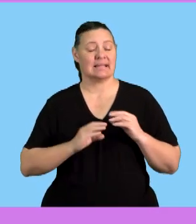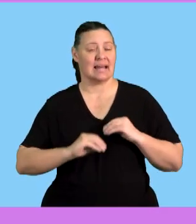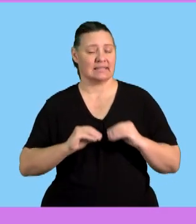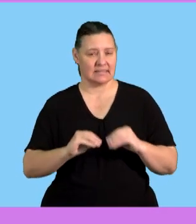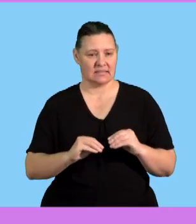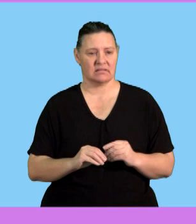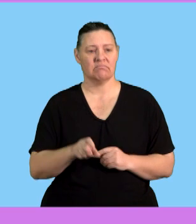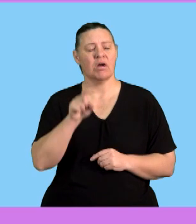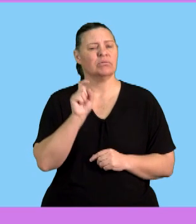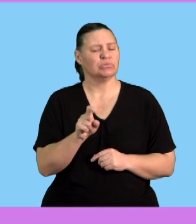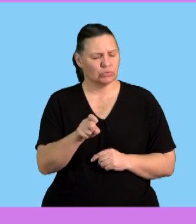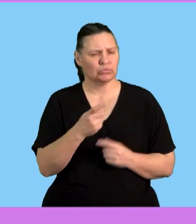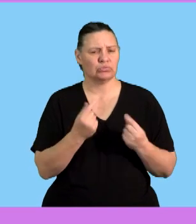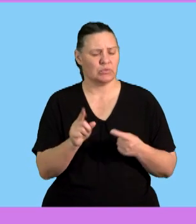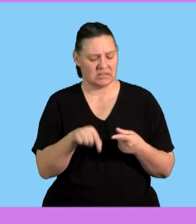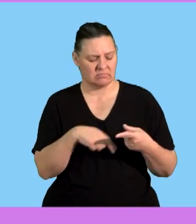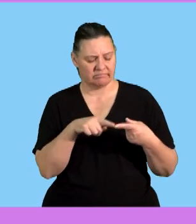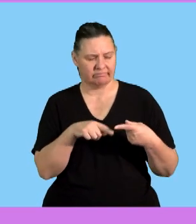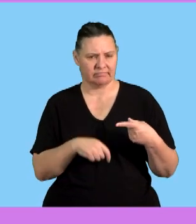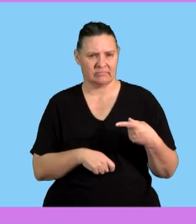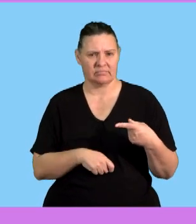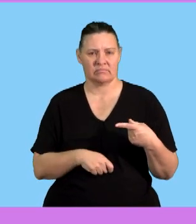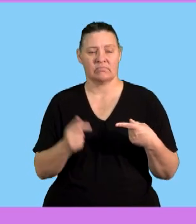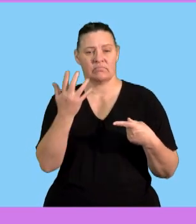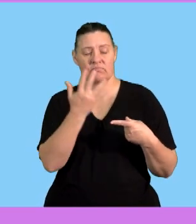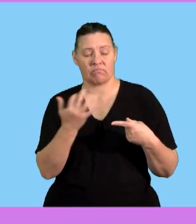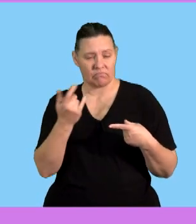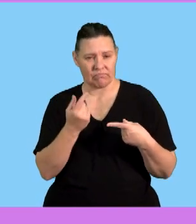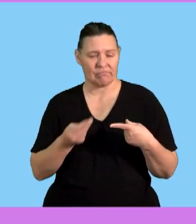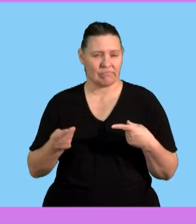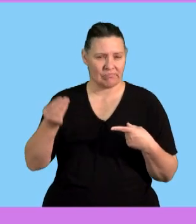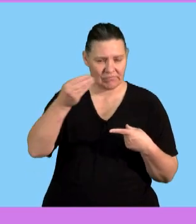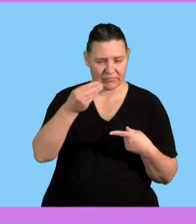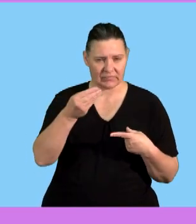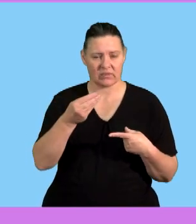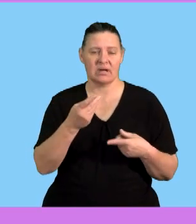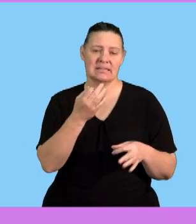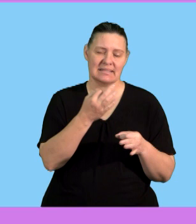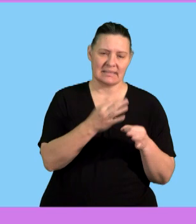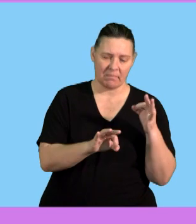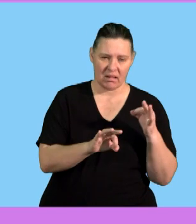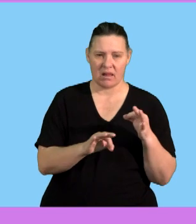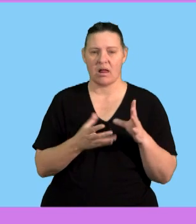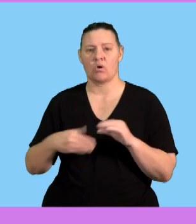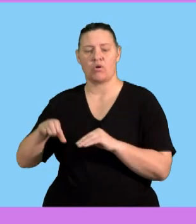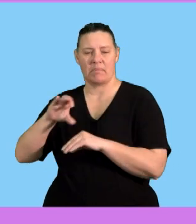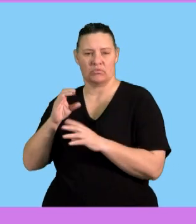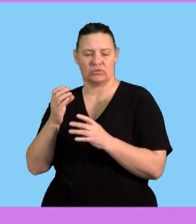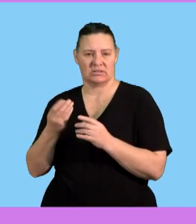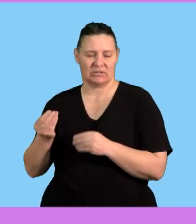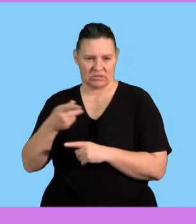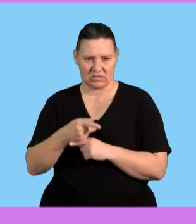this lesson, you should be able to do, number 1, calculate interest, both simple and compound